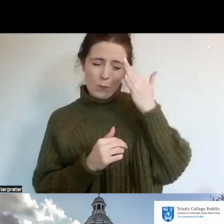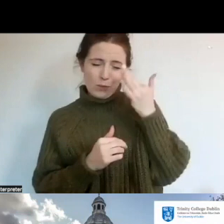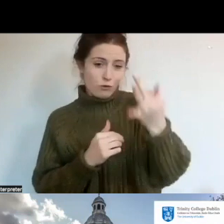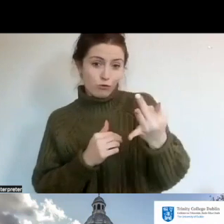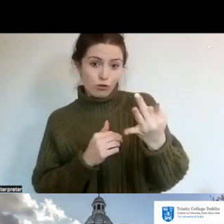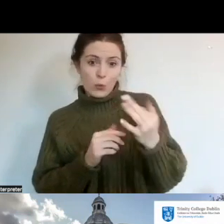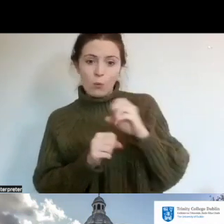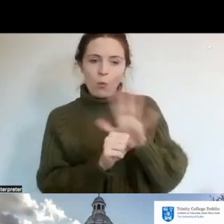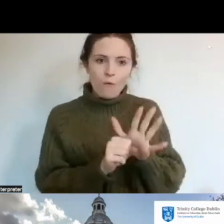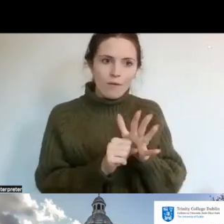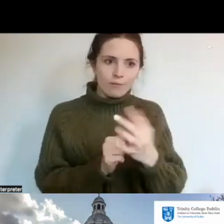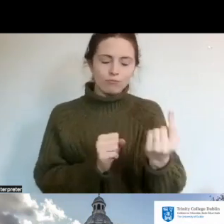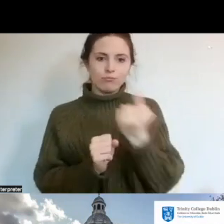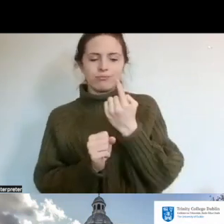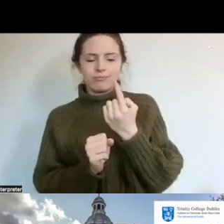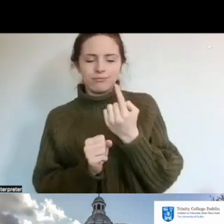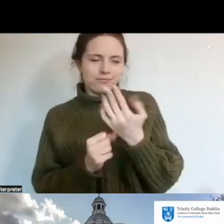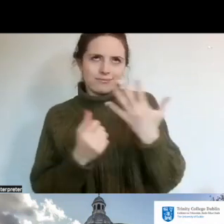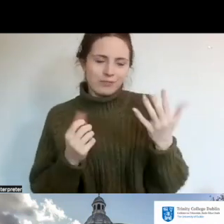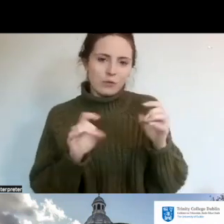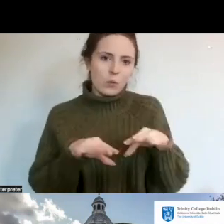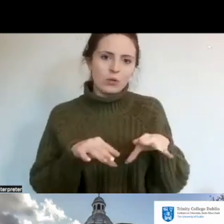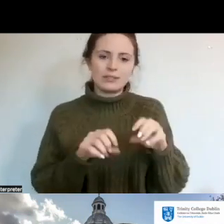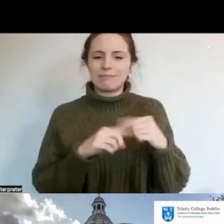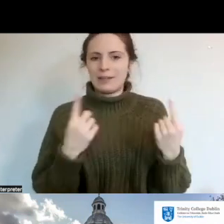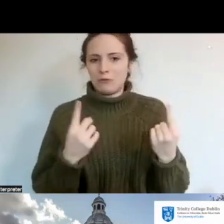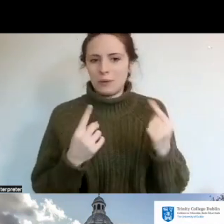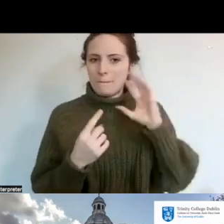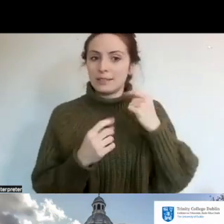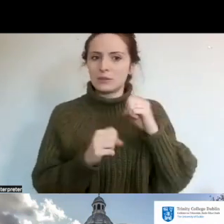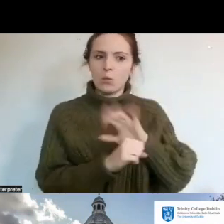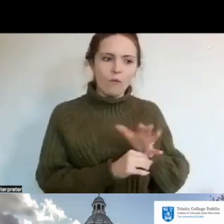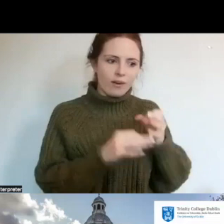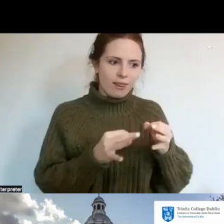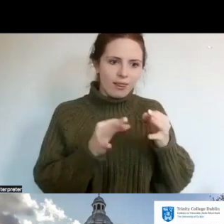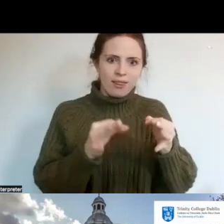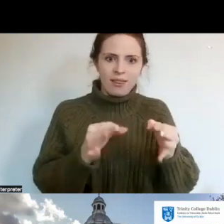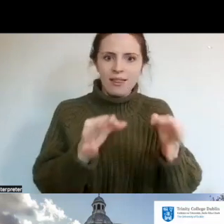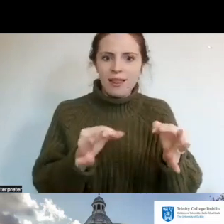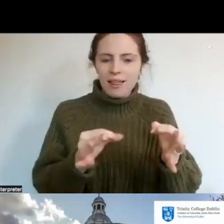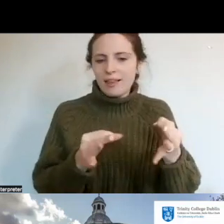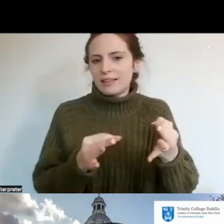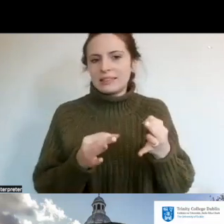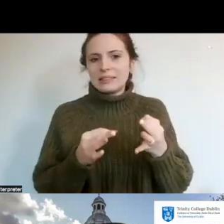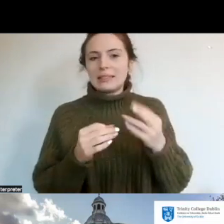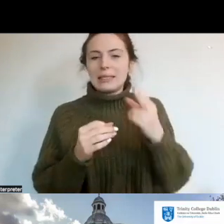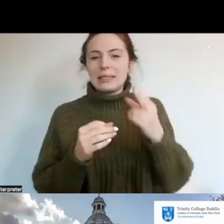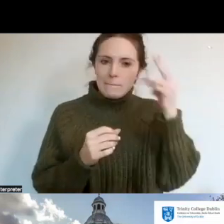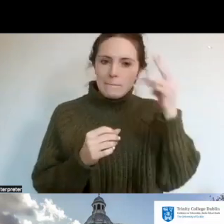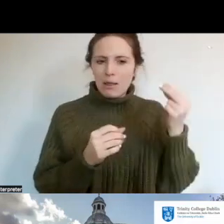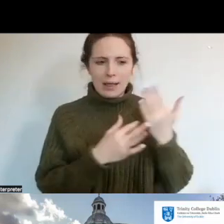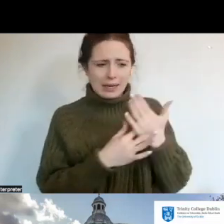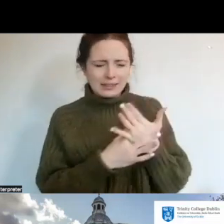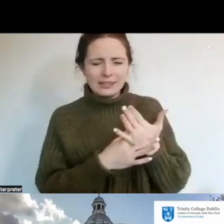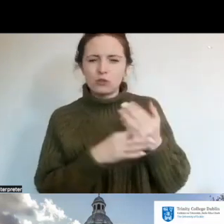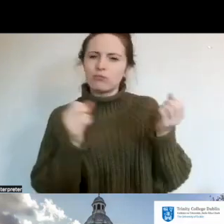point, because it led to quite significant COVID-related delays. It also made sampling and access very